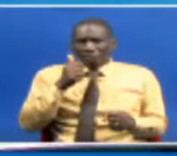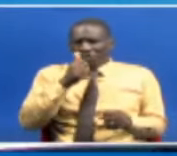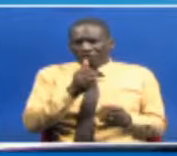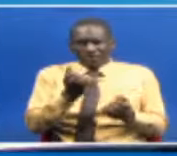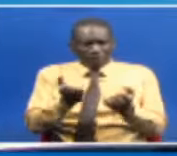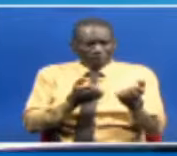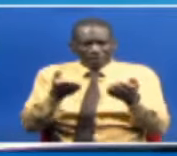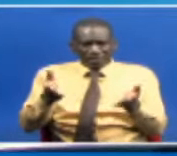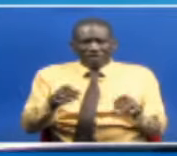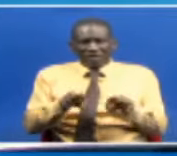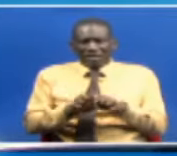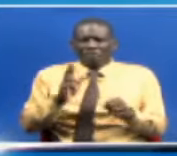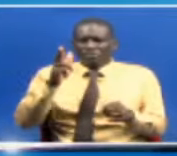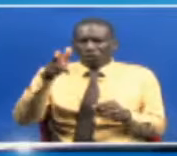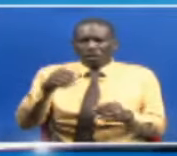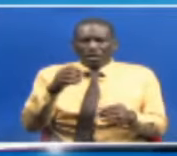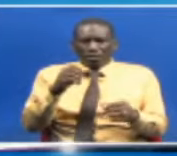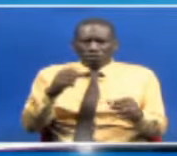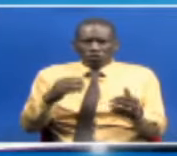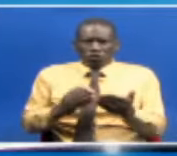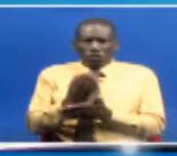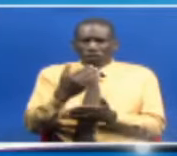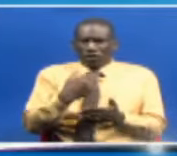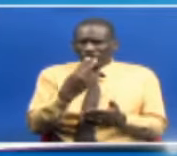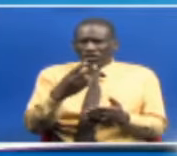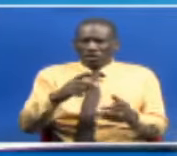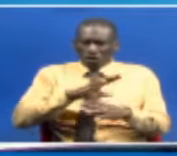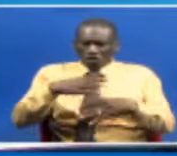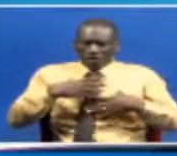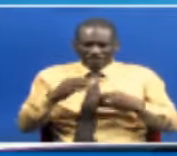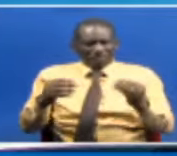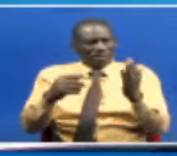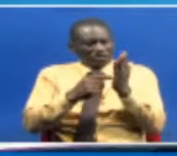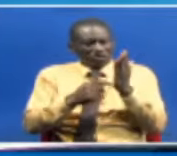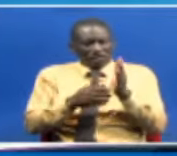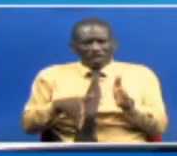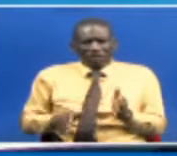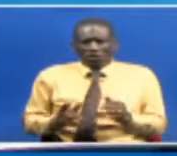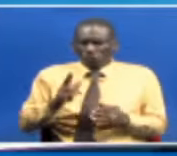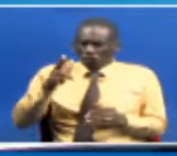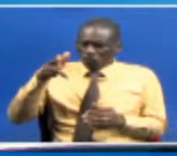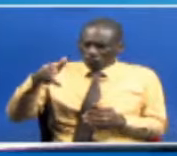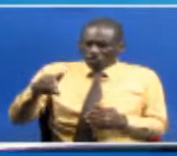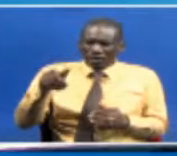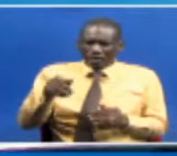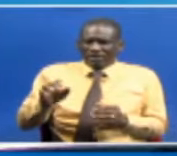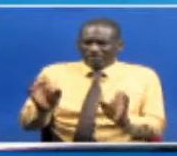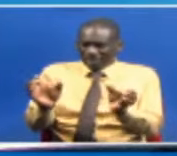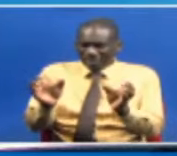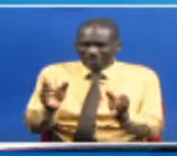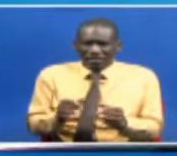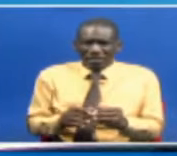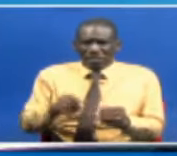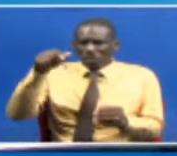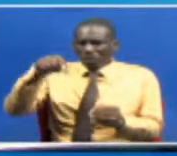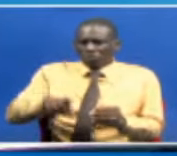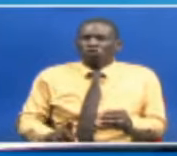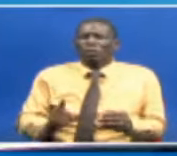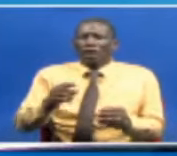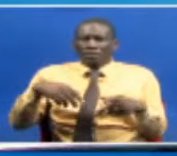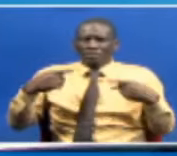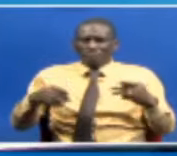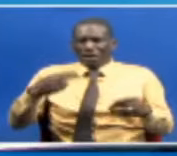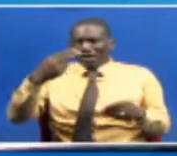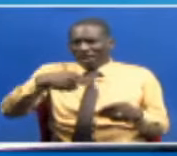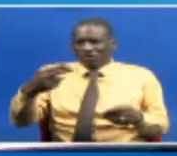like petroleum, I'm sure we'll see all sorts of interesting technologies in terms of refilling. The bottom-up guys are hustlers,